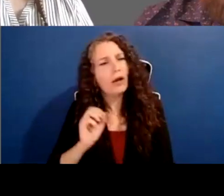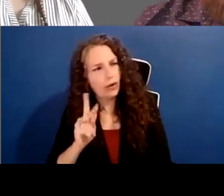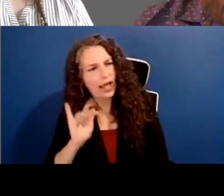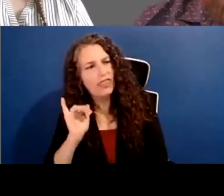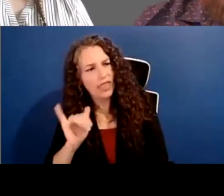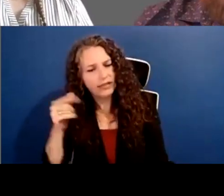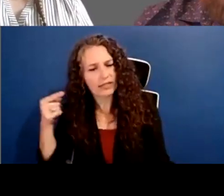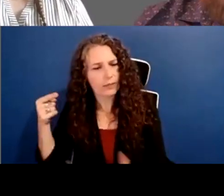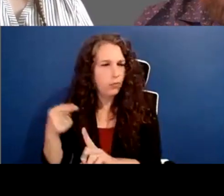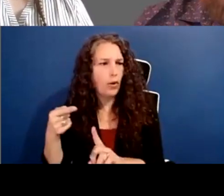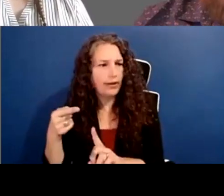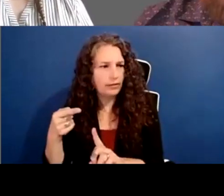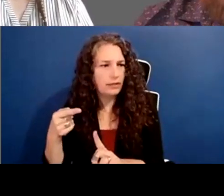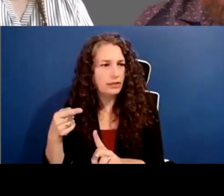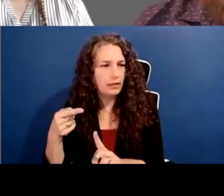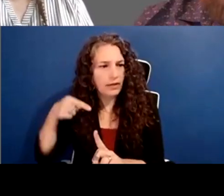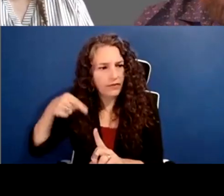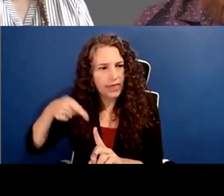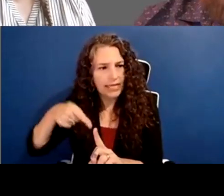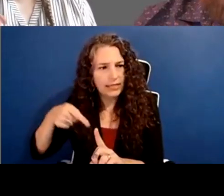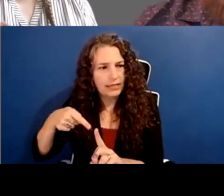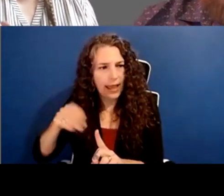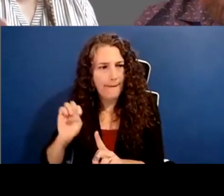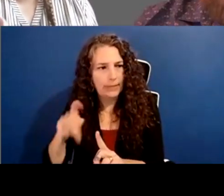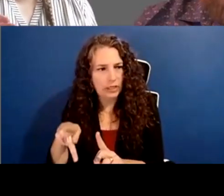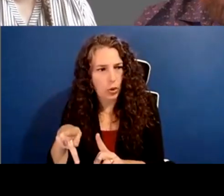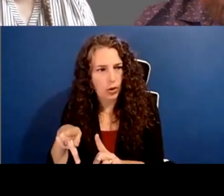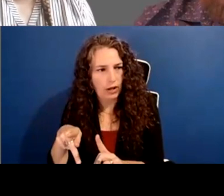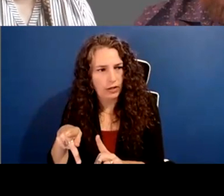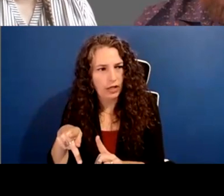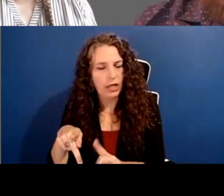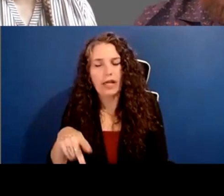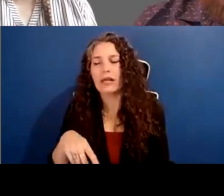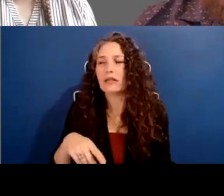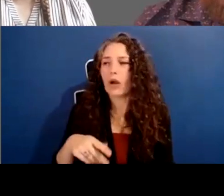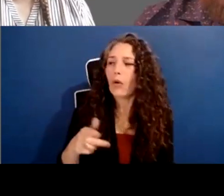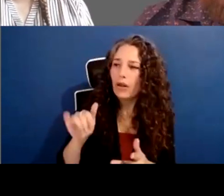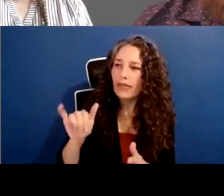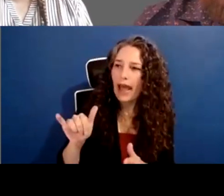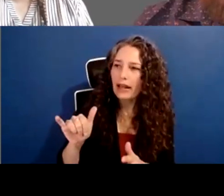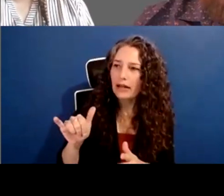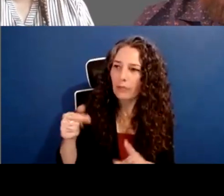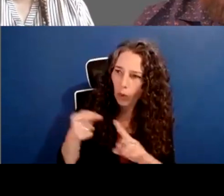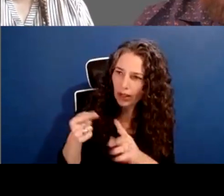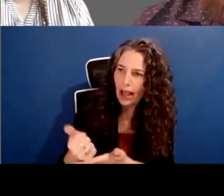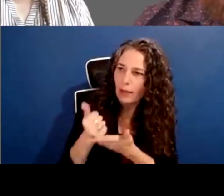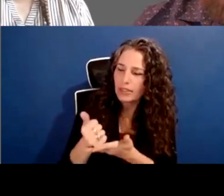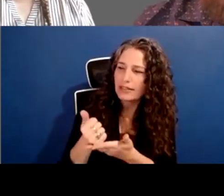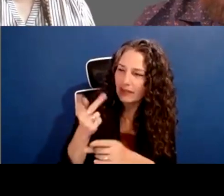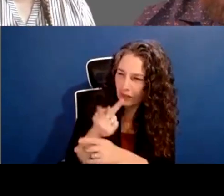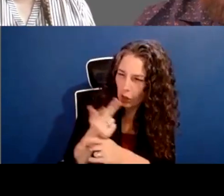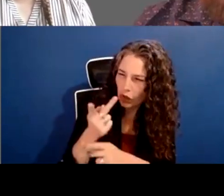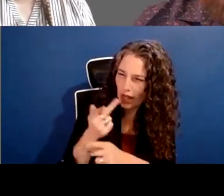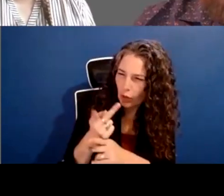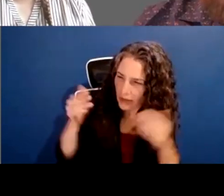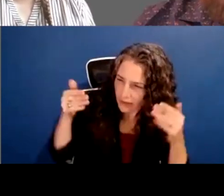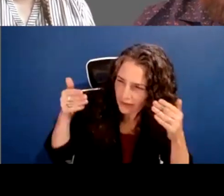that really helped us find a focus. And it also helped us find a narrative arc. When you're preparing